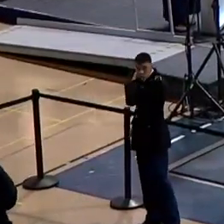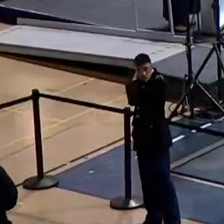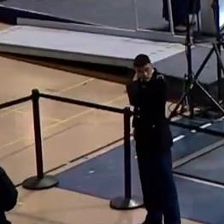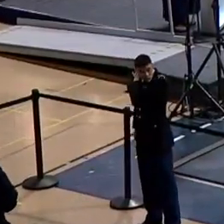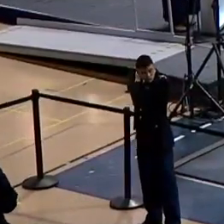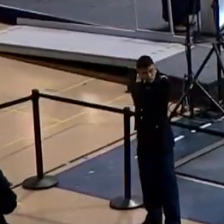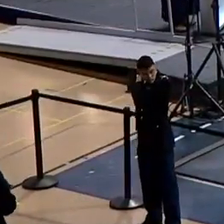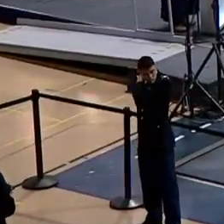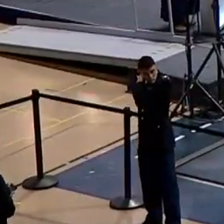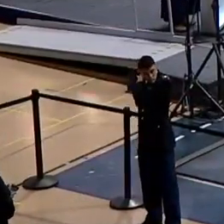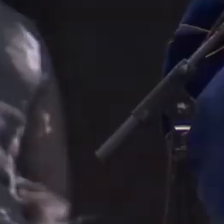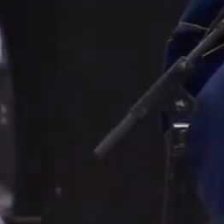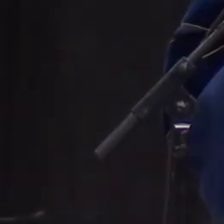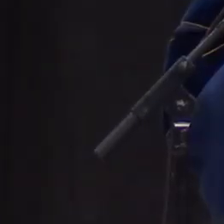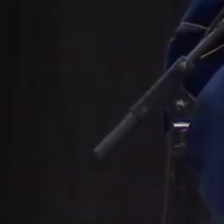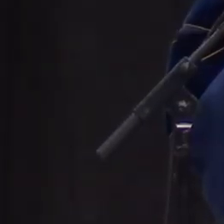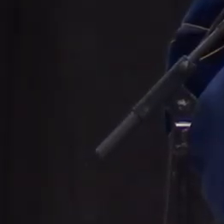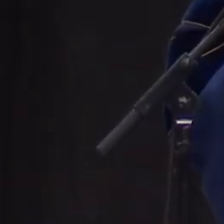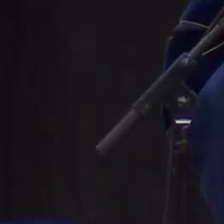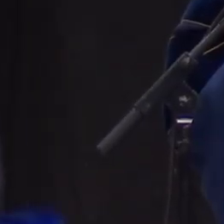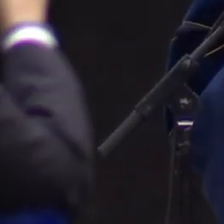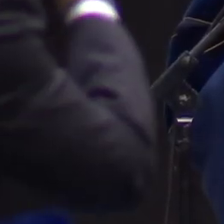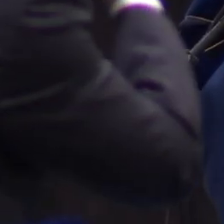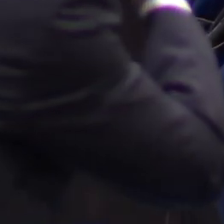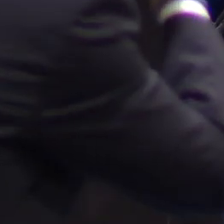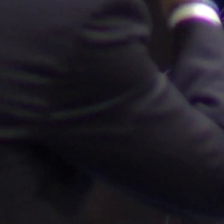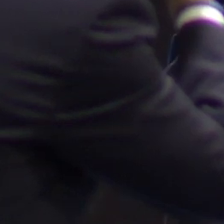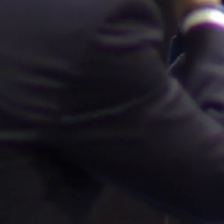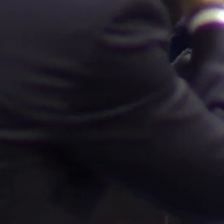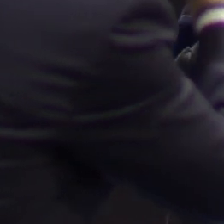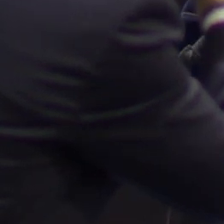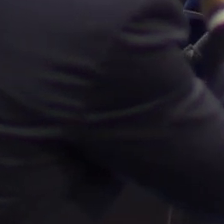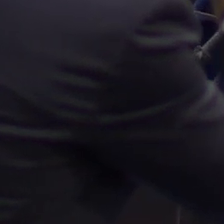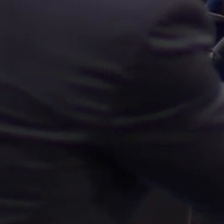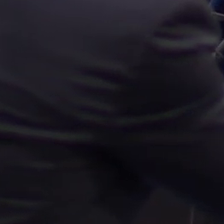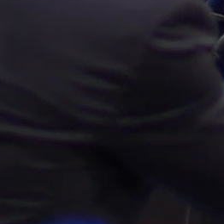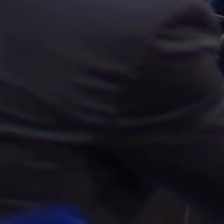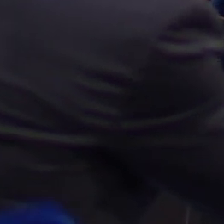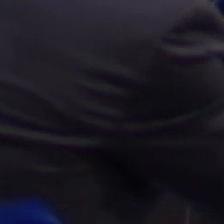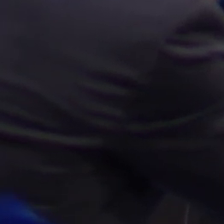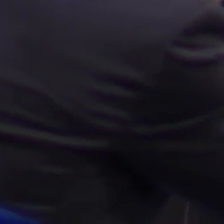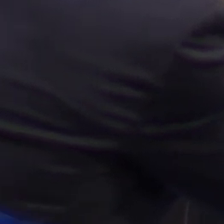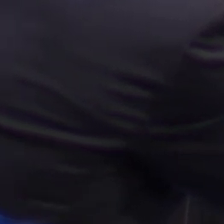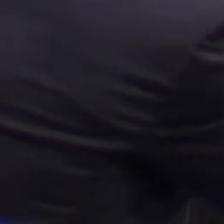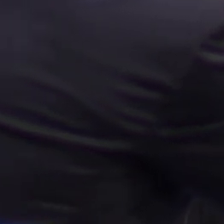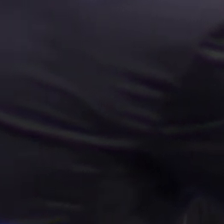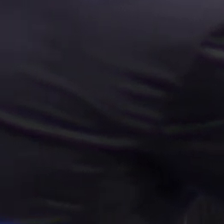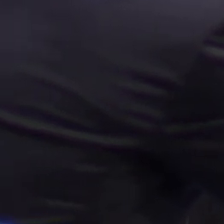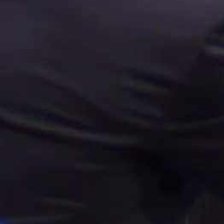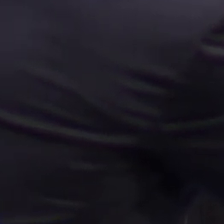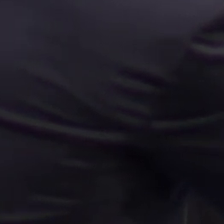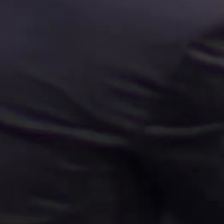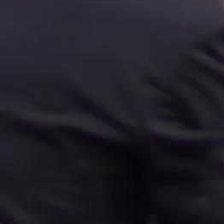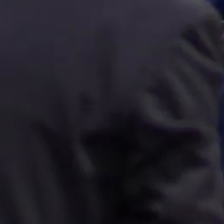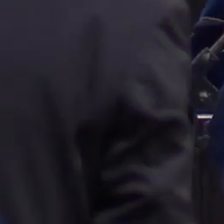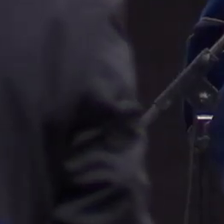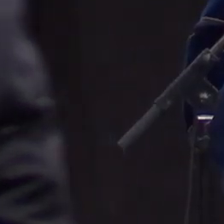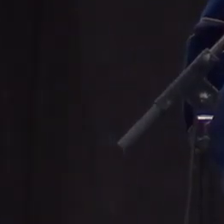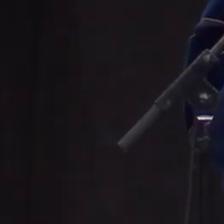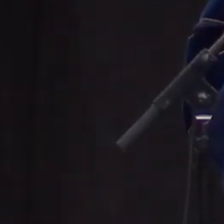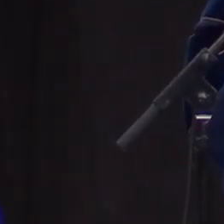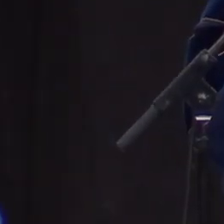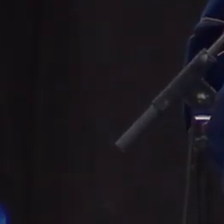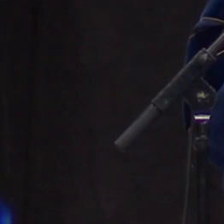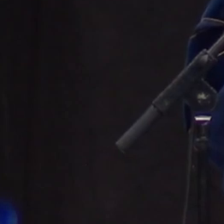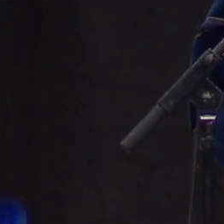Iyer, and I will be your host for tonight's ceremony. Our student farewell address this evening will be given by Lauren